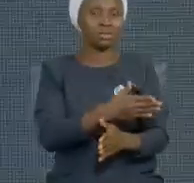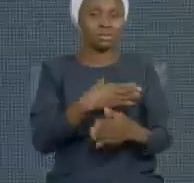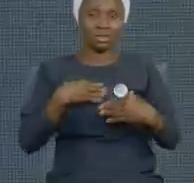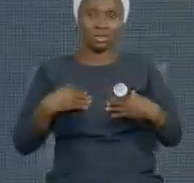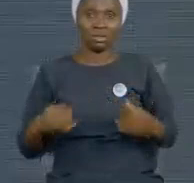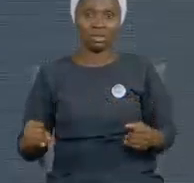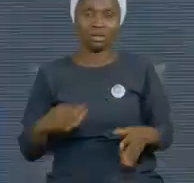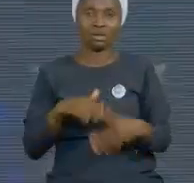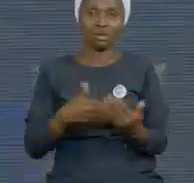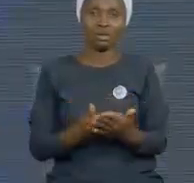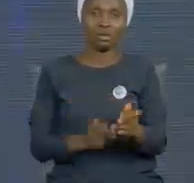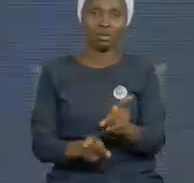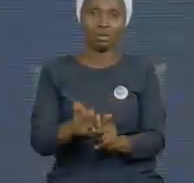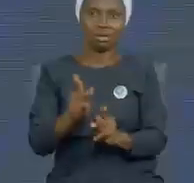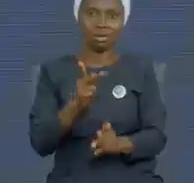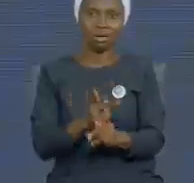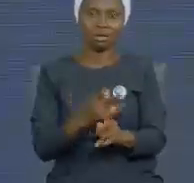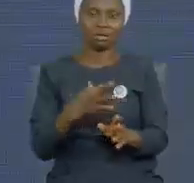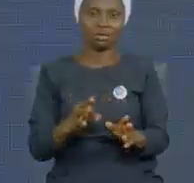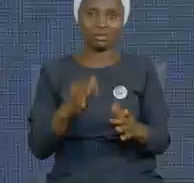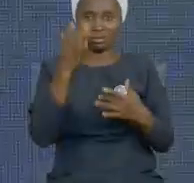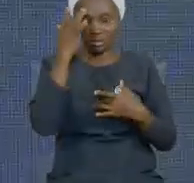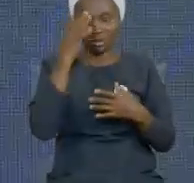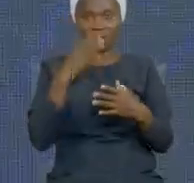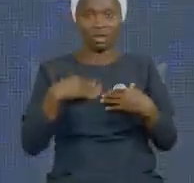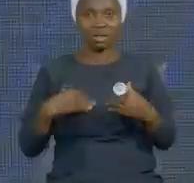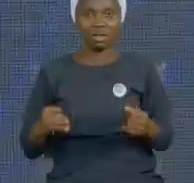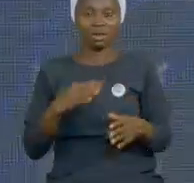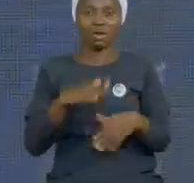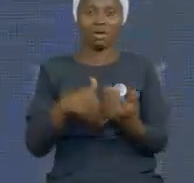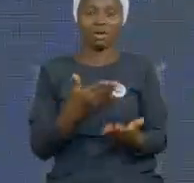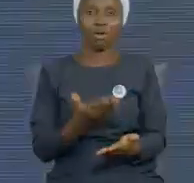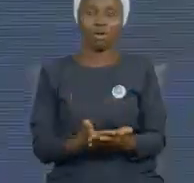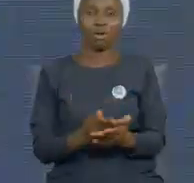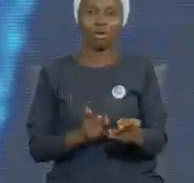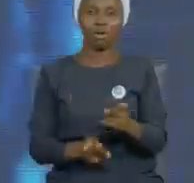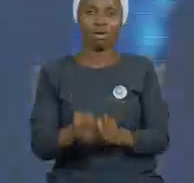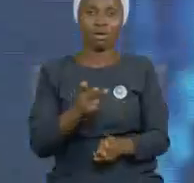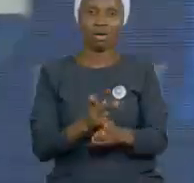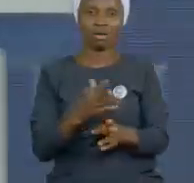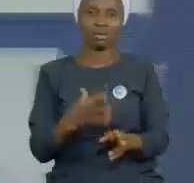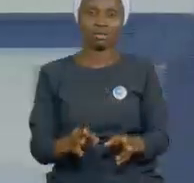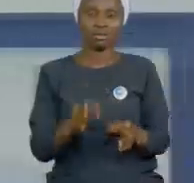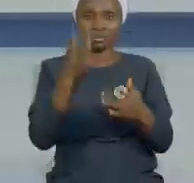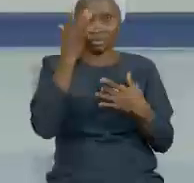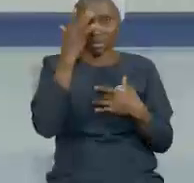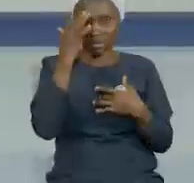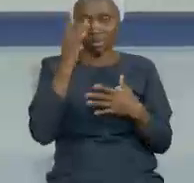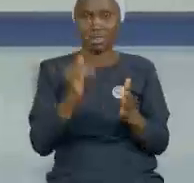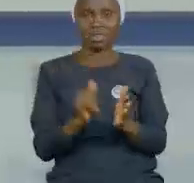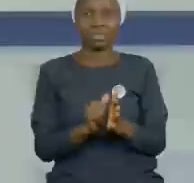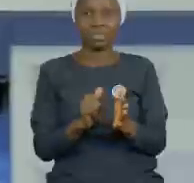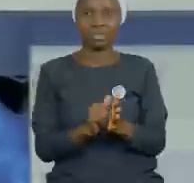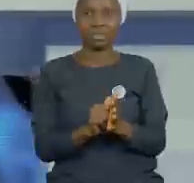sickness. Healing all manner of disease that takes your